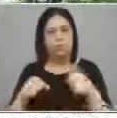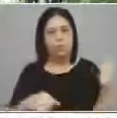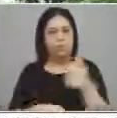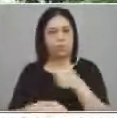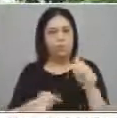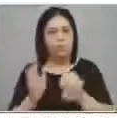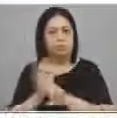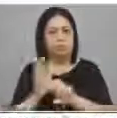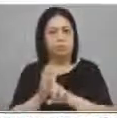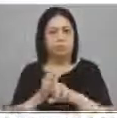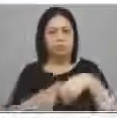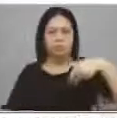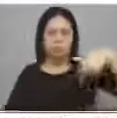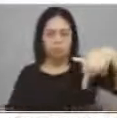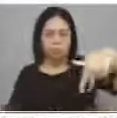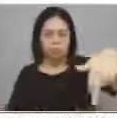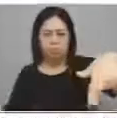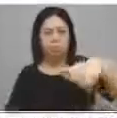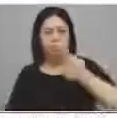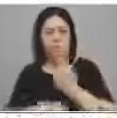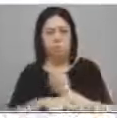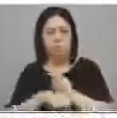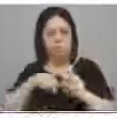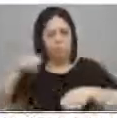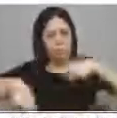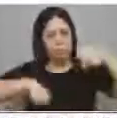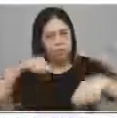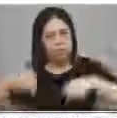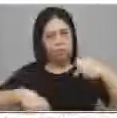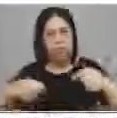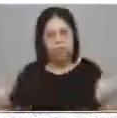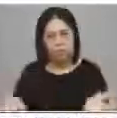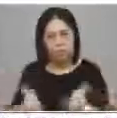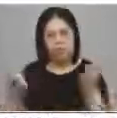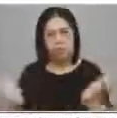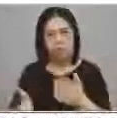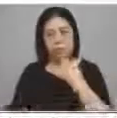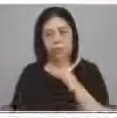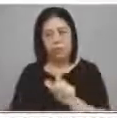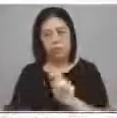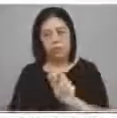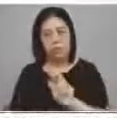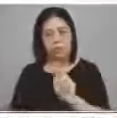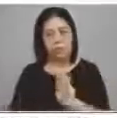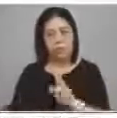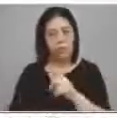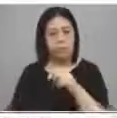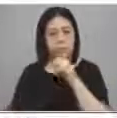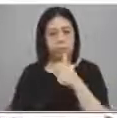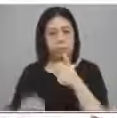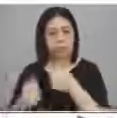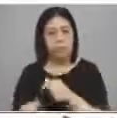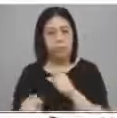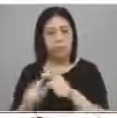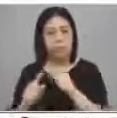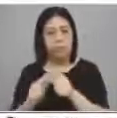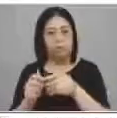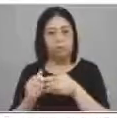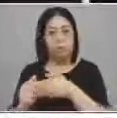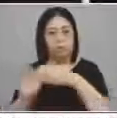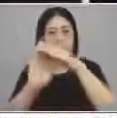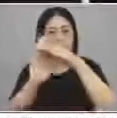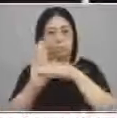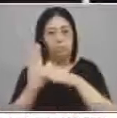Internet Connectivity Act of 2021 na mabigyan ng satellite-based technology internet service ang mga lugar kung saan